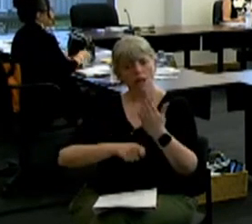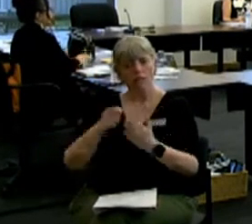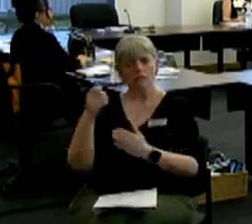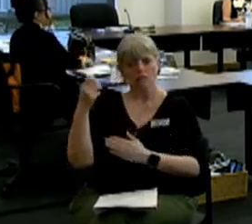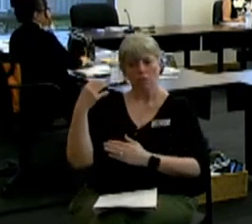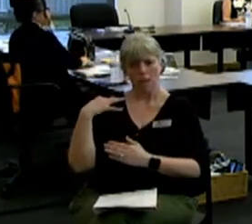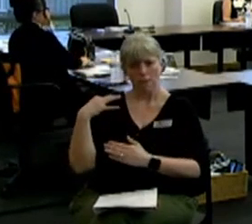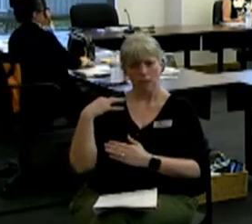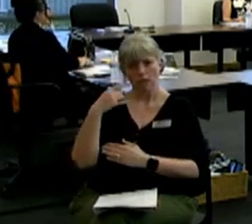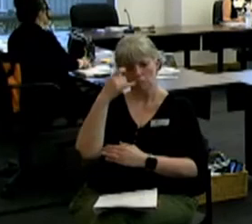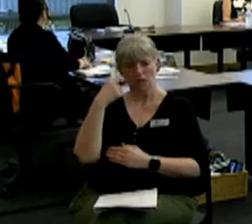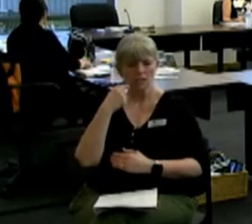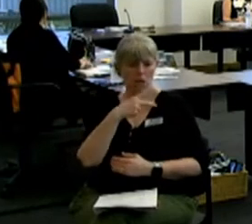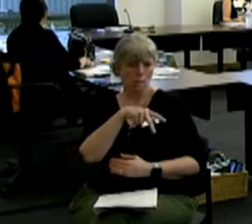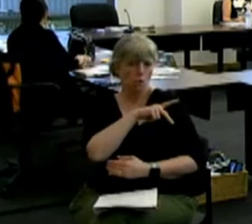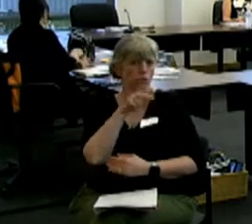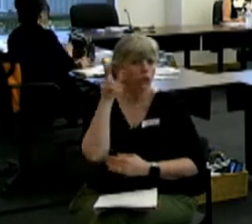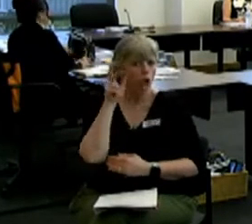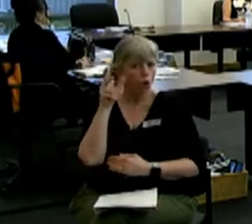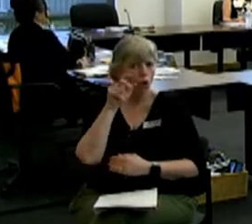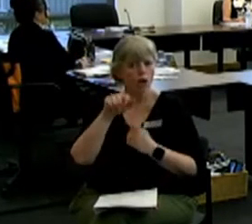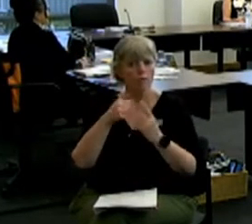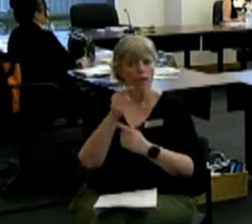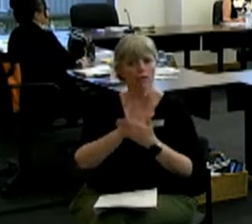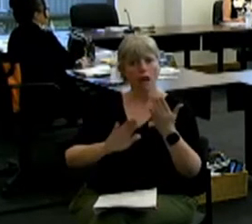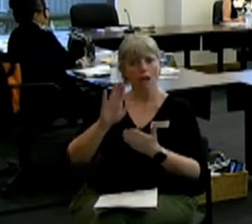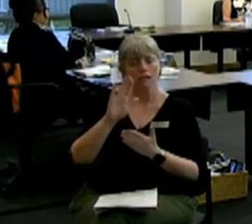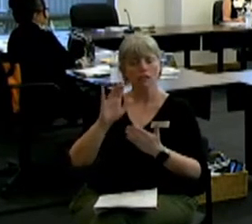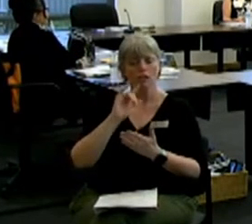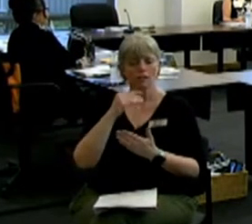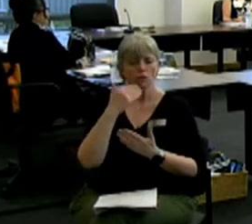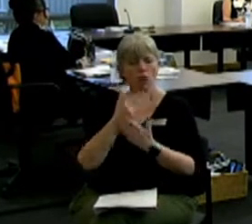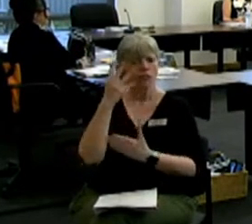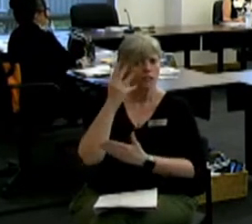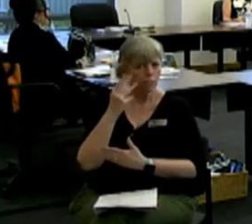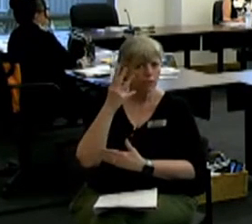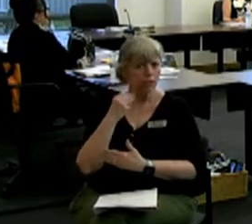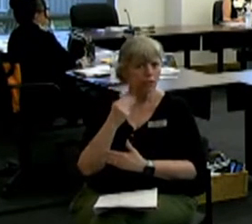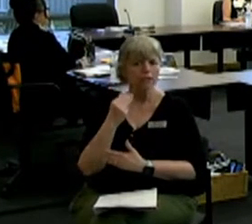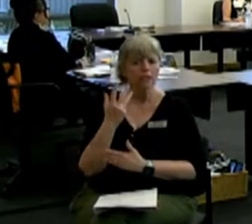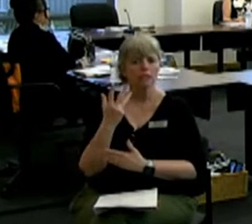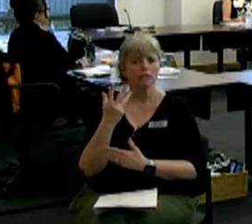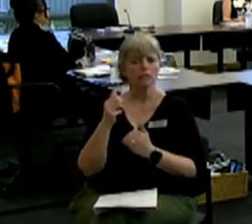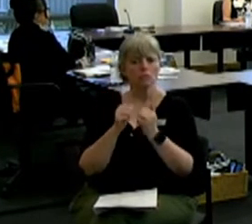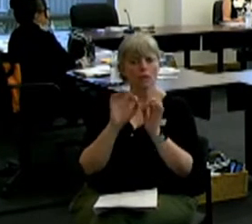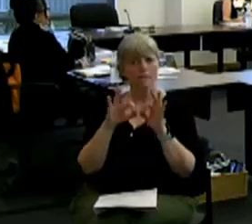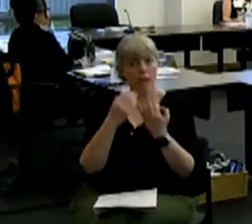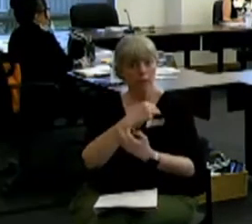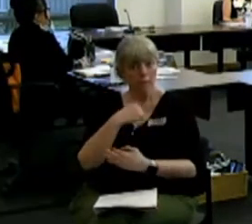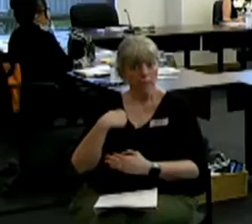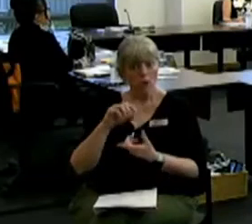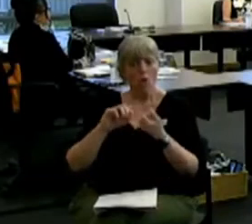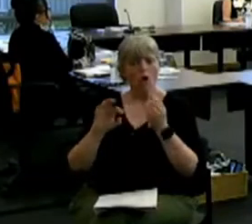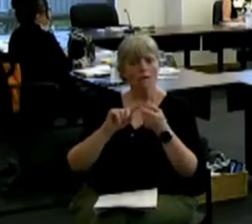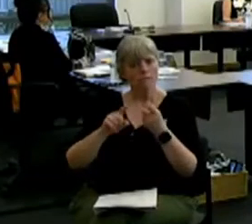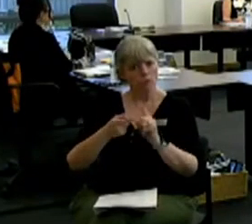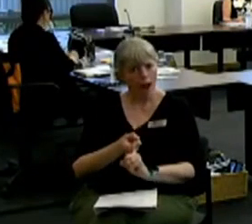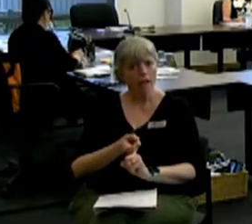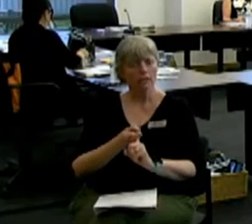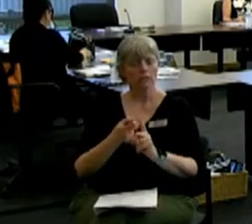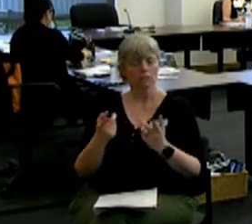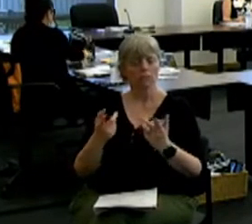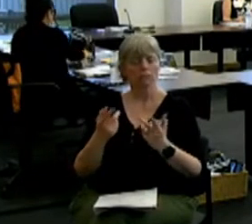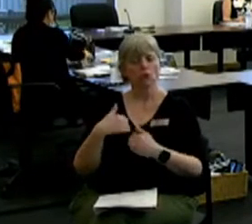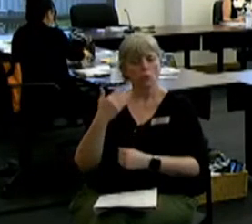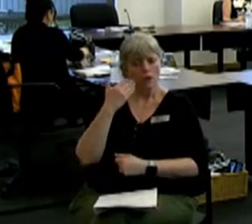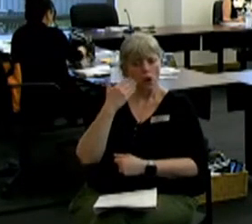JJC is because they've personally heard about the college and a good experience through a family member or a friend or another reference. And